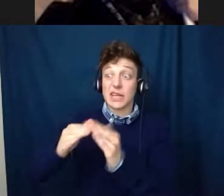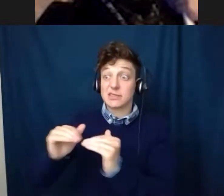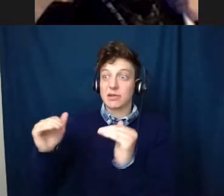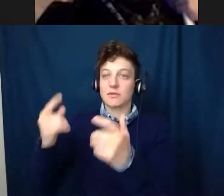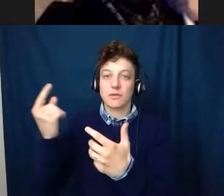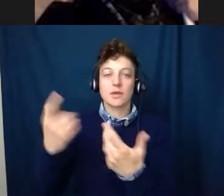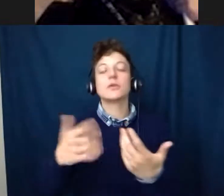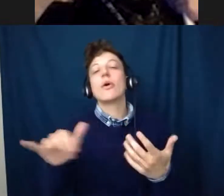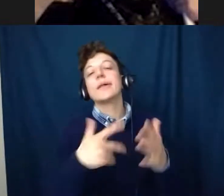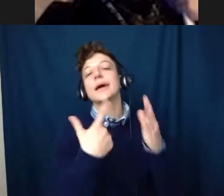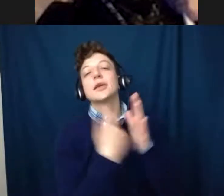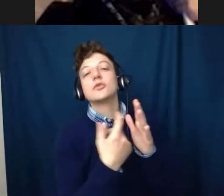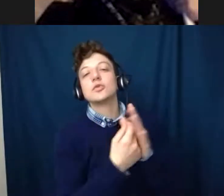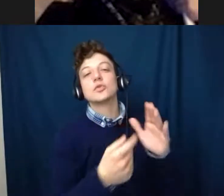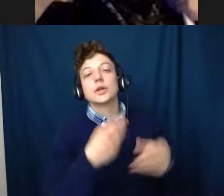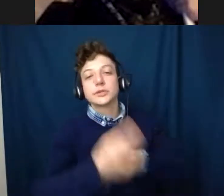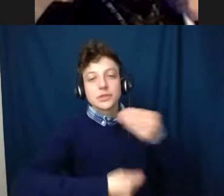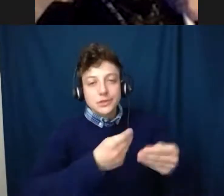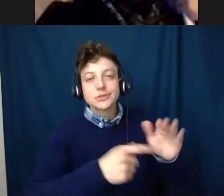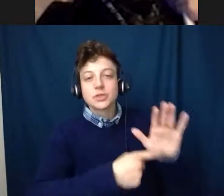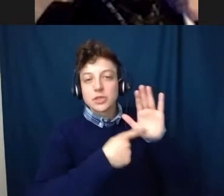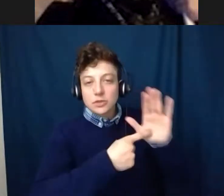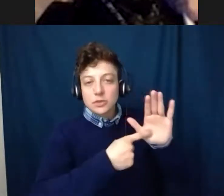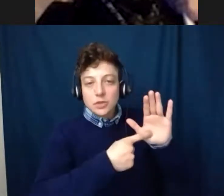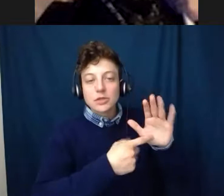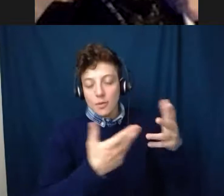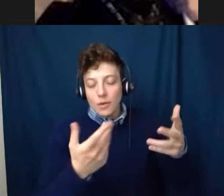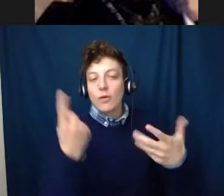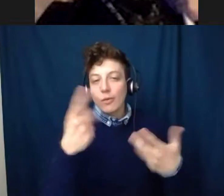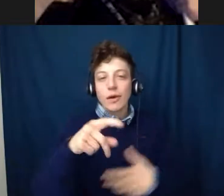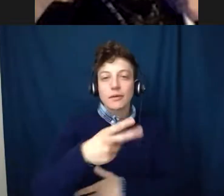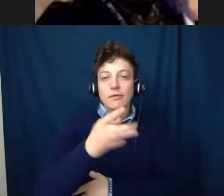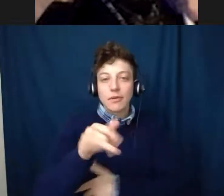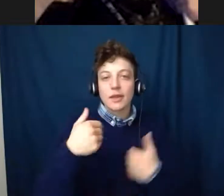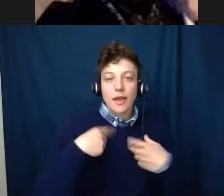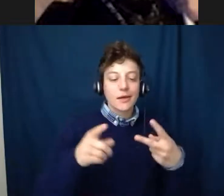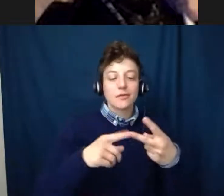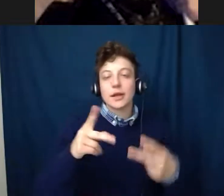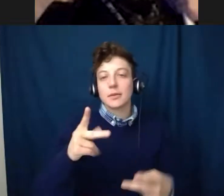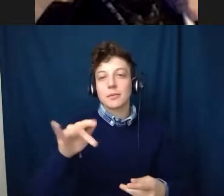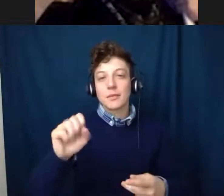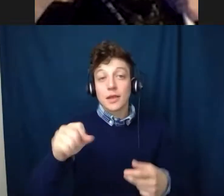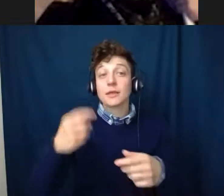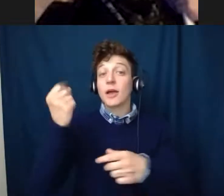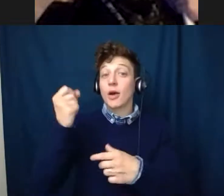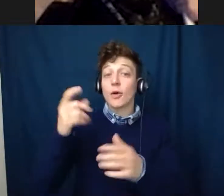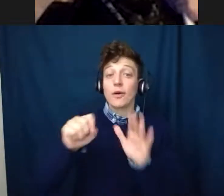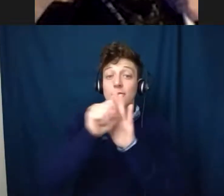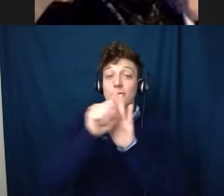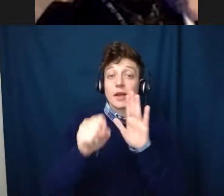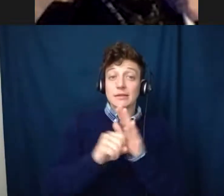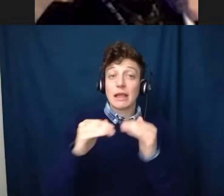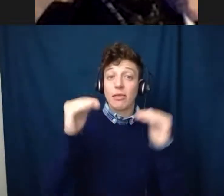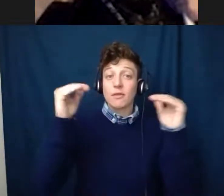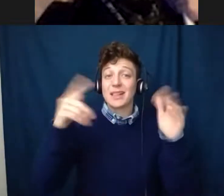programs is an example of that, where we have one in Philadelphia and in Pittsburgh, but it's illegal at the state level. My hunch